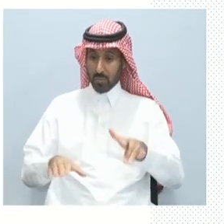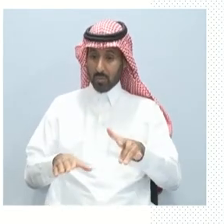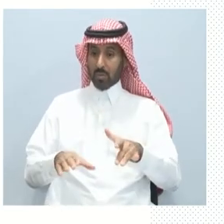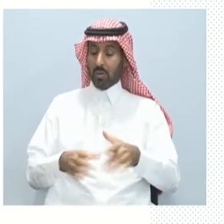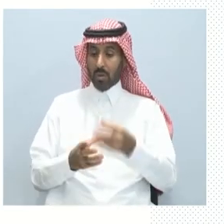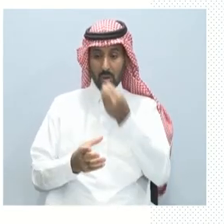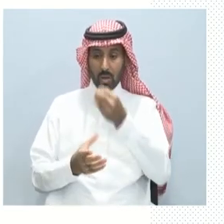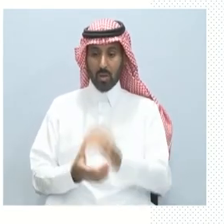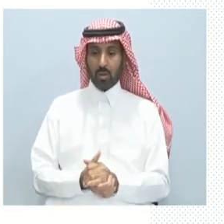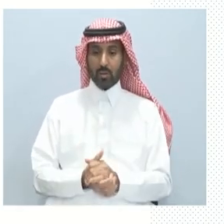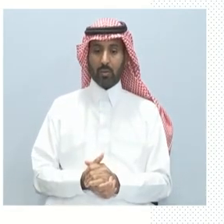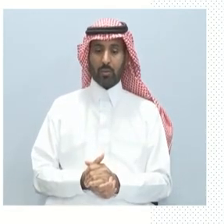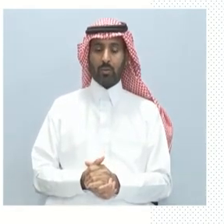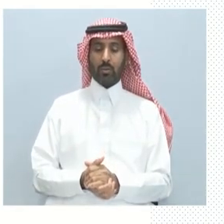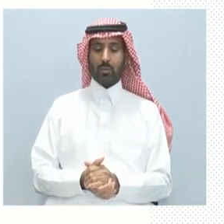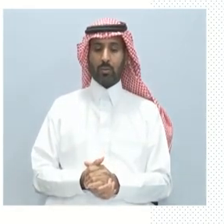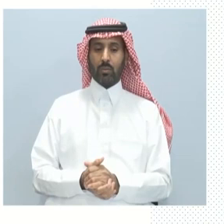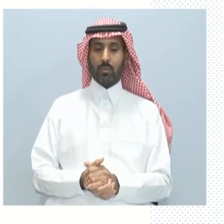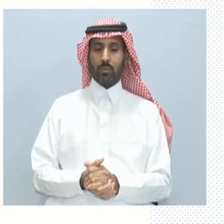his lunch.